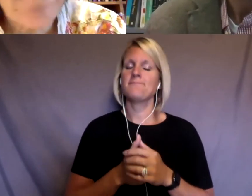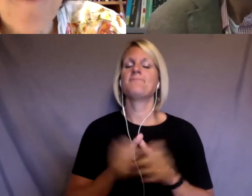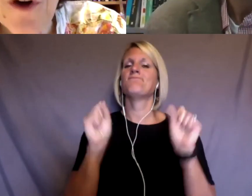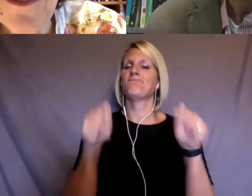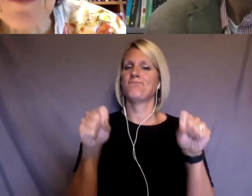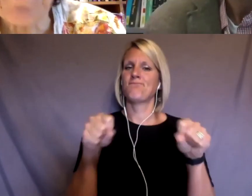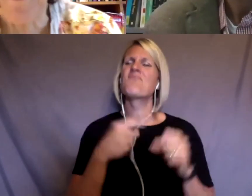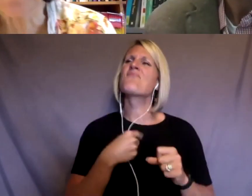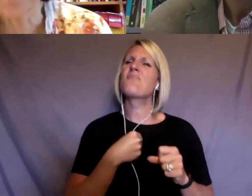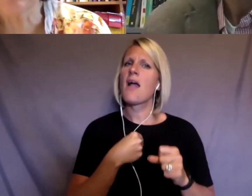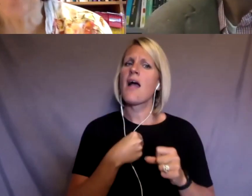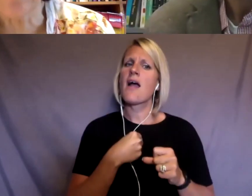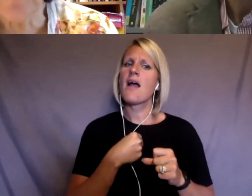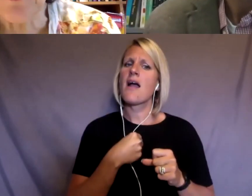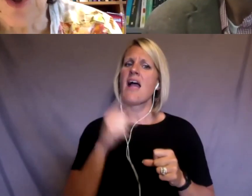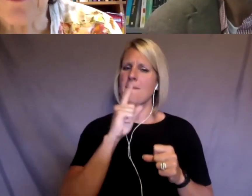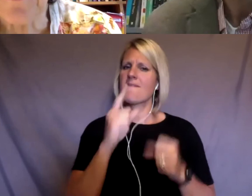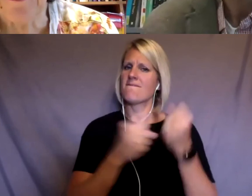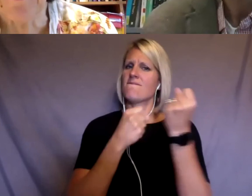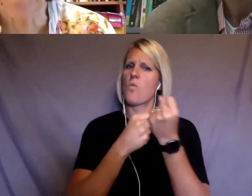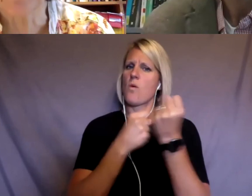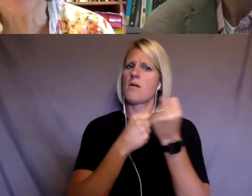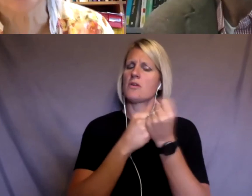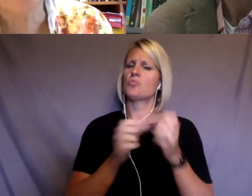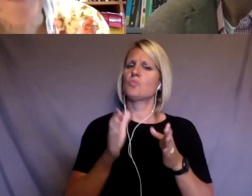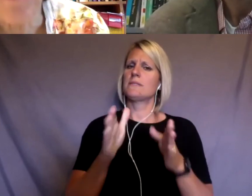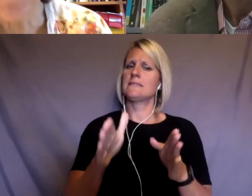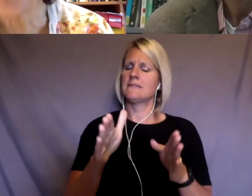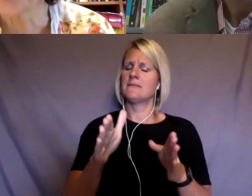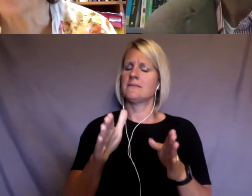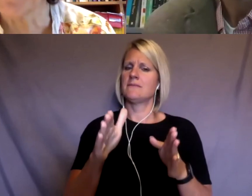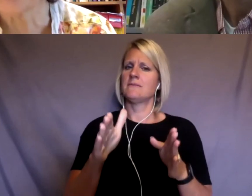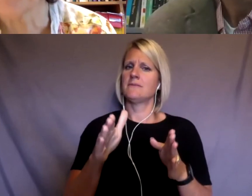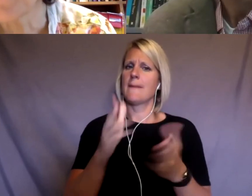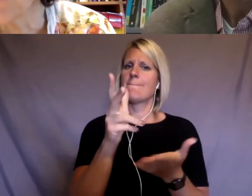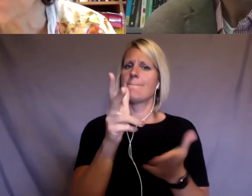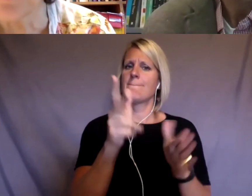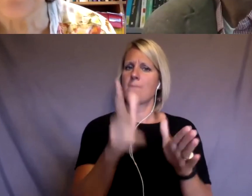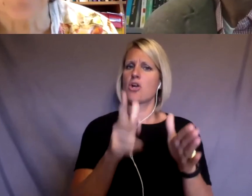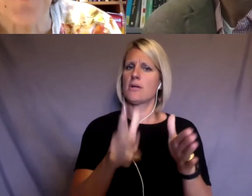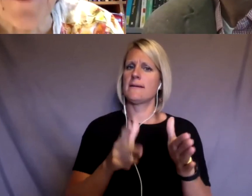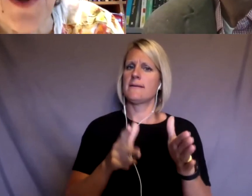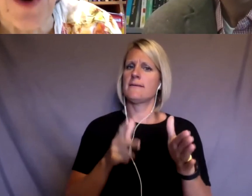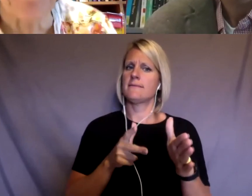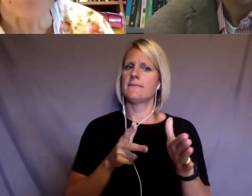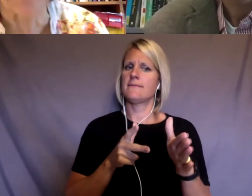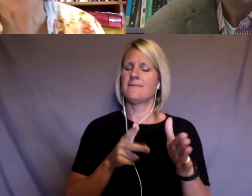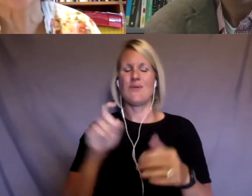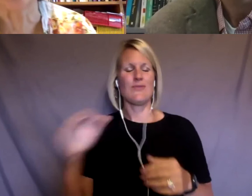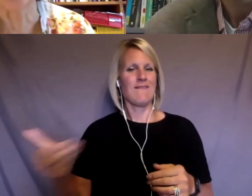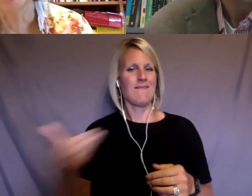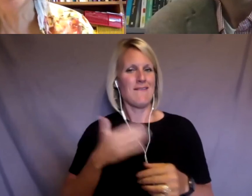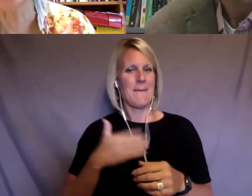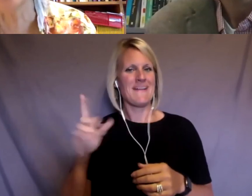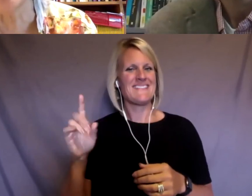I'm for street parking as long as we don't, you have to invite my colleague Don Shoup, who is the guru of parking, of